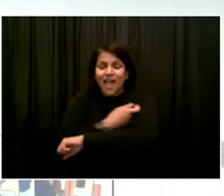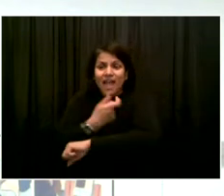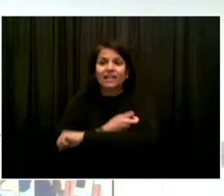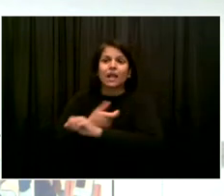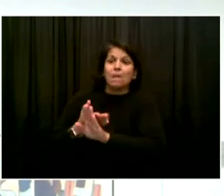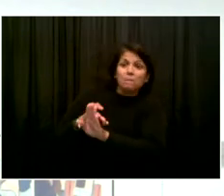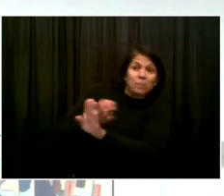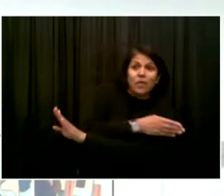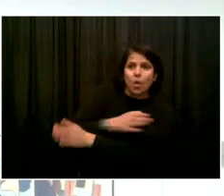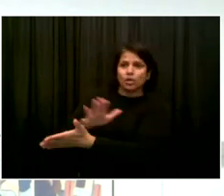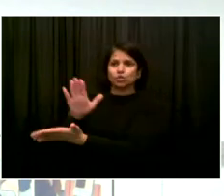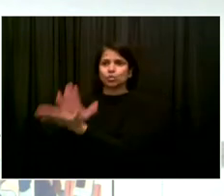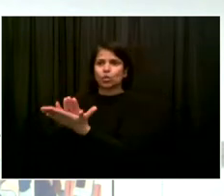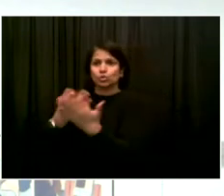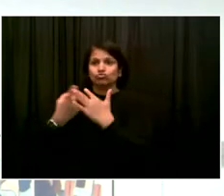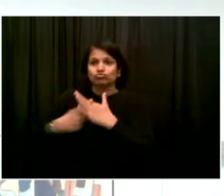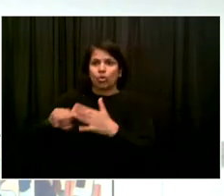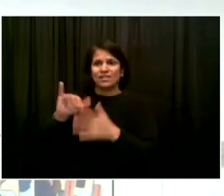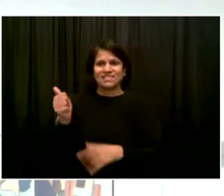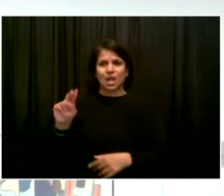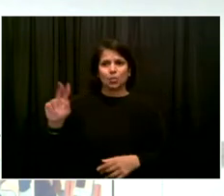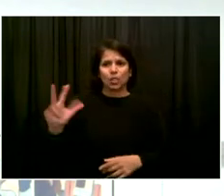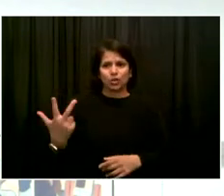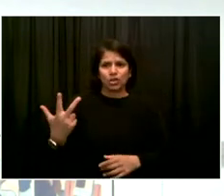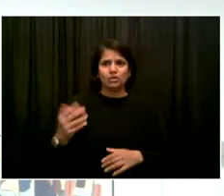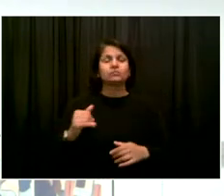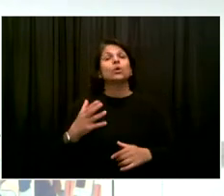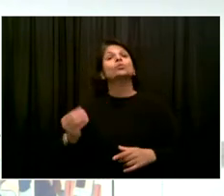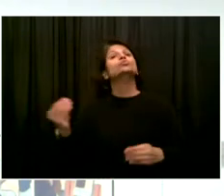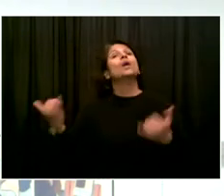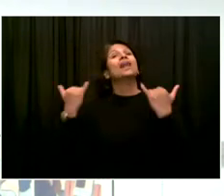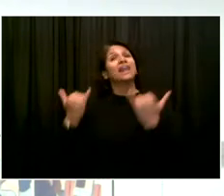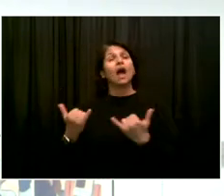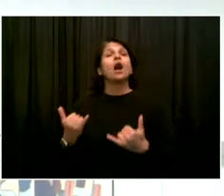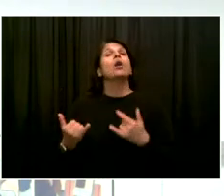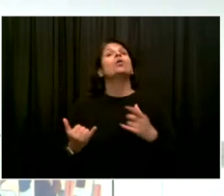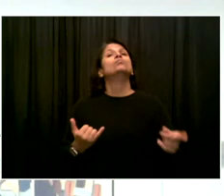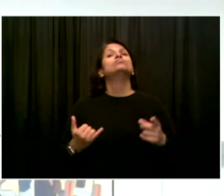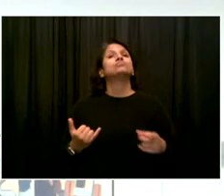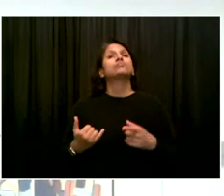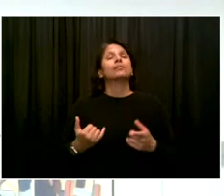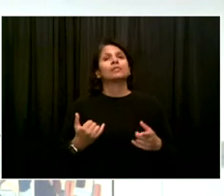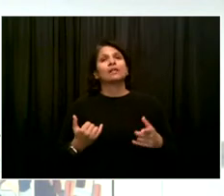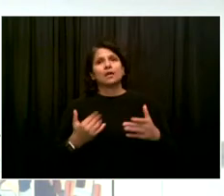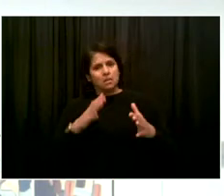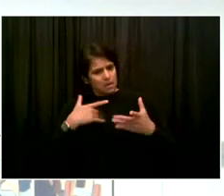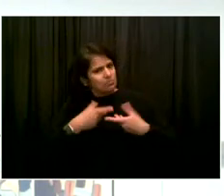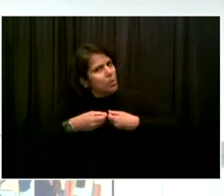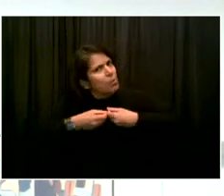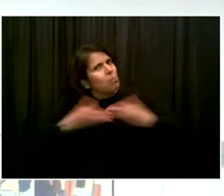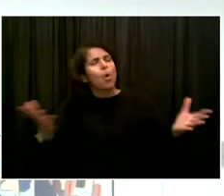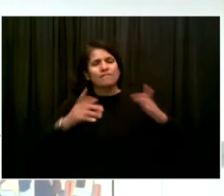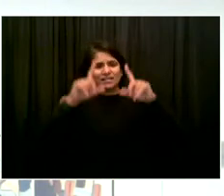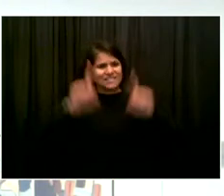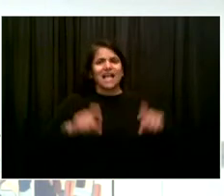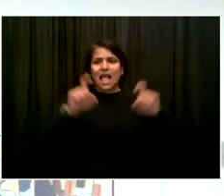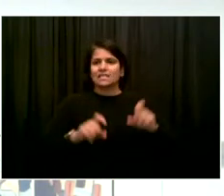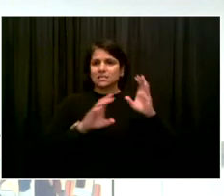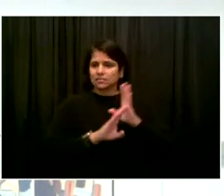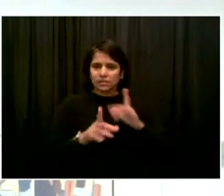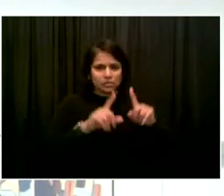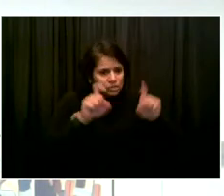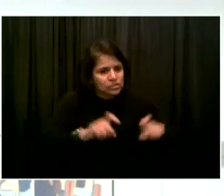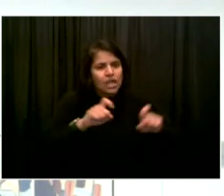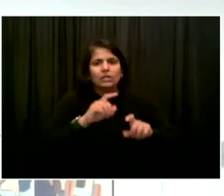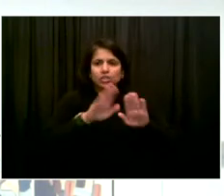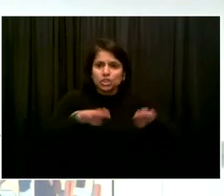school leaders with these ramped up testing efforts. Our disease detectives will continue to investigate when there's evidence